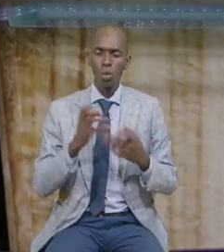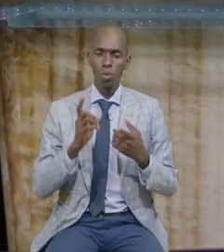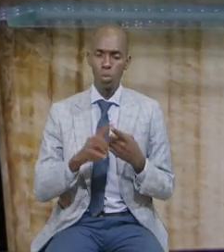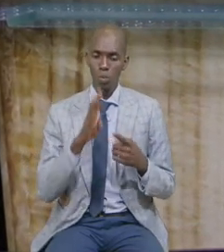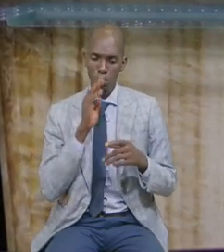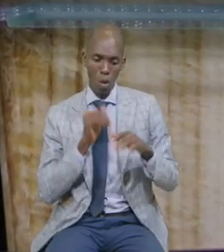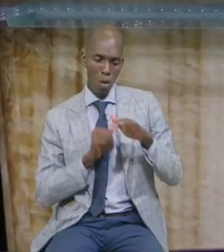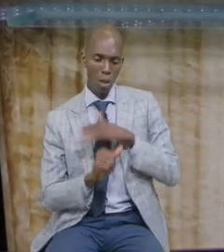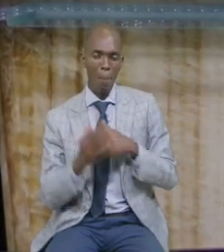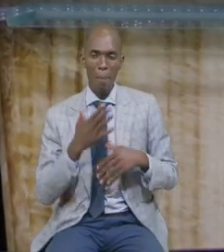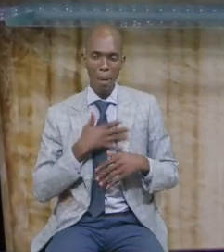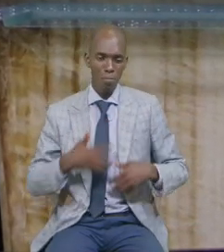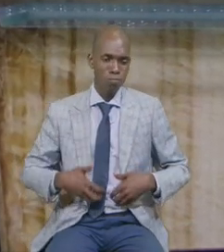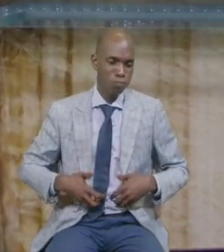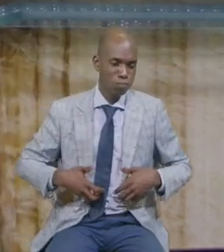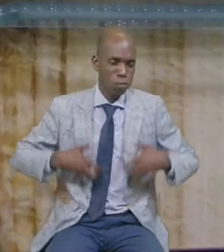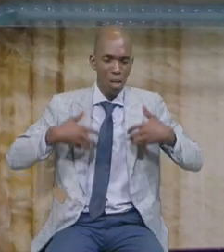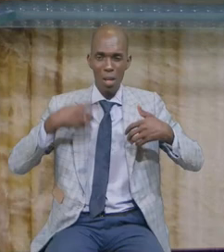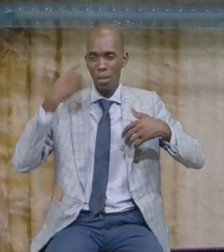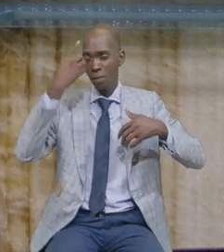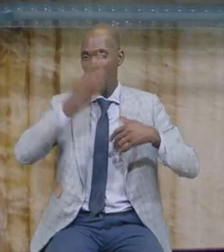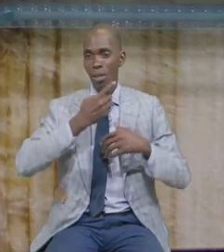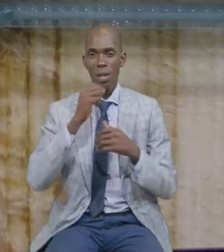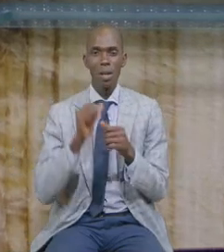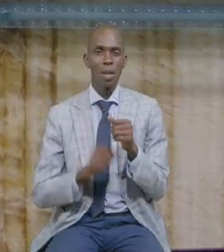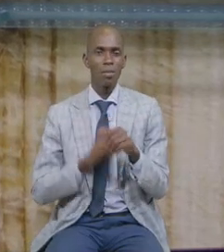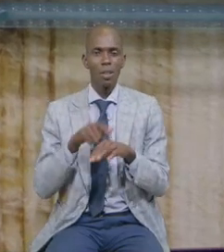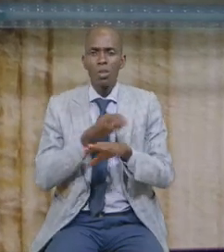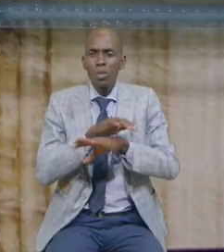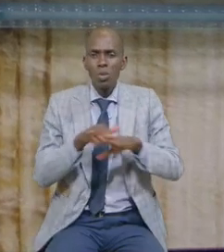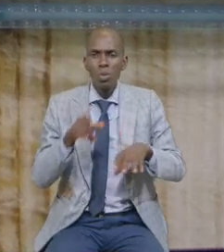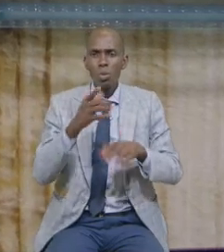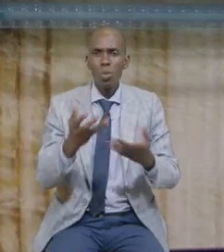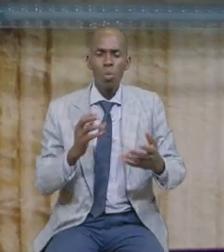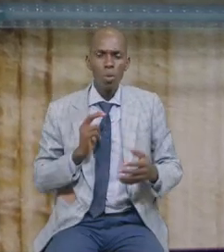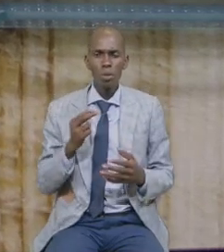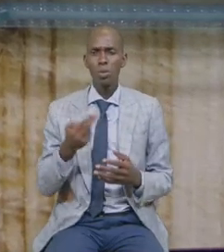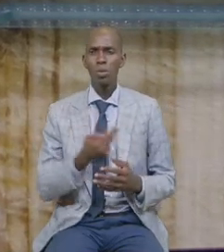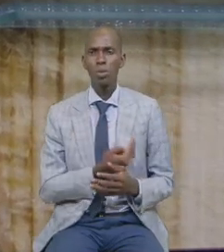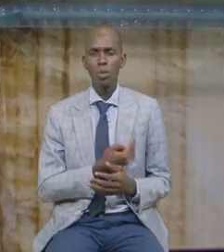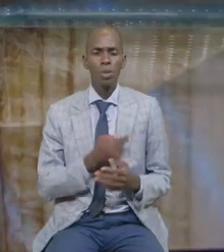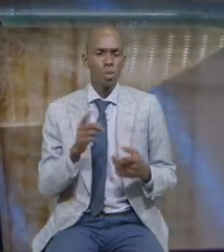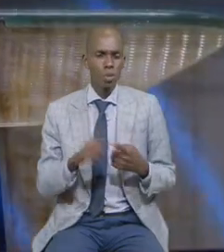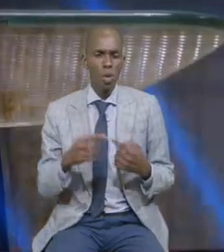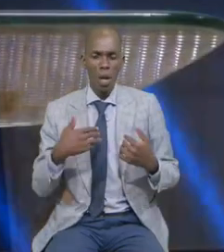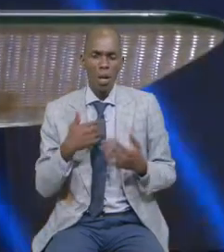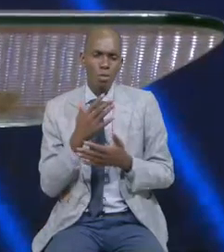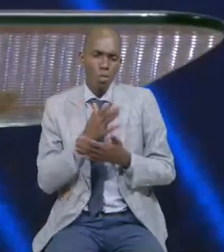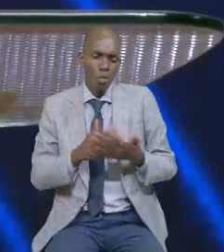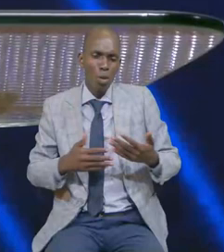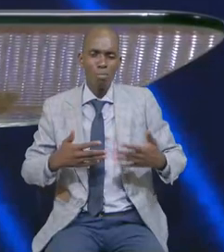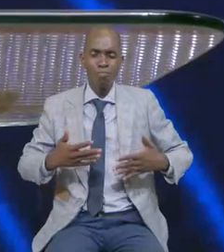and my fierce countenance every time? Don't you want, some relaxation so that you